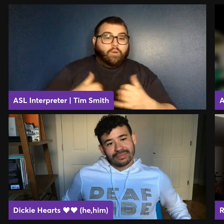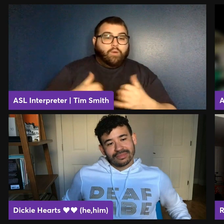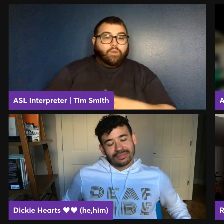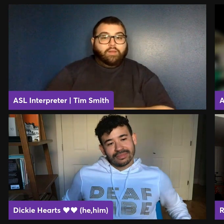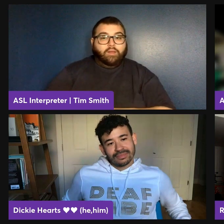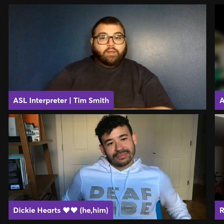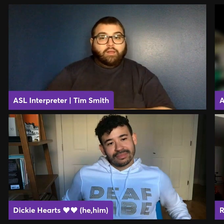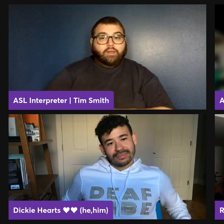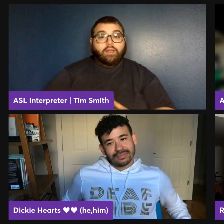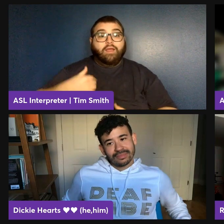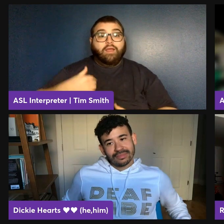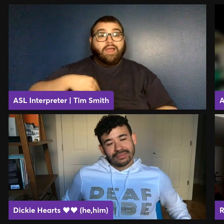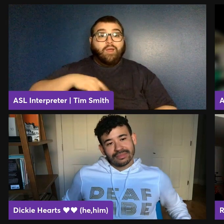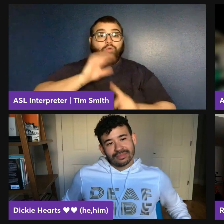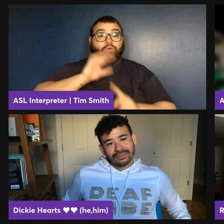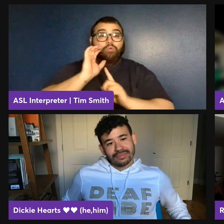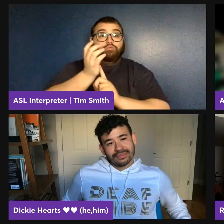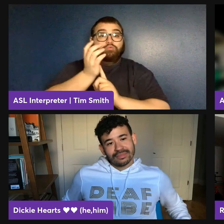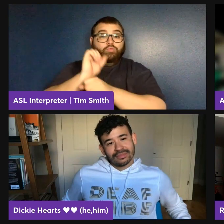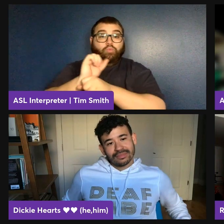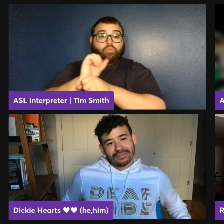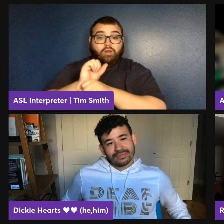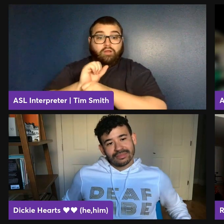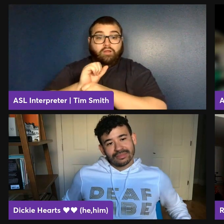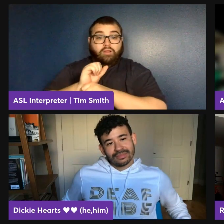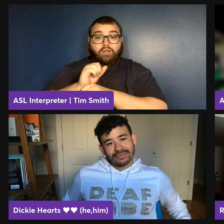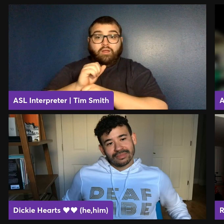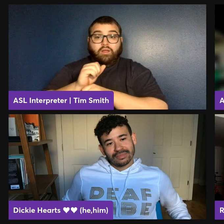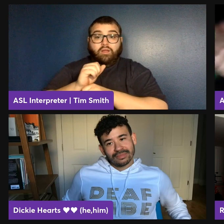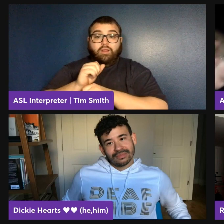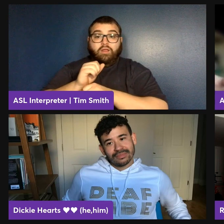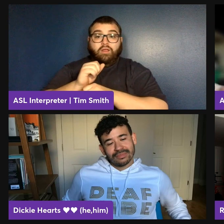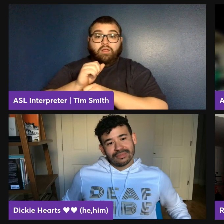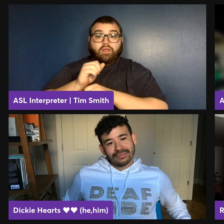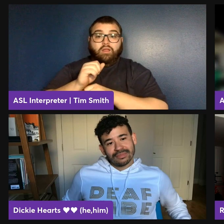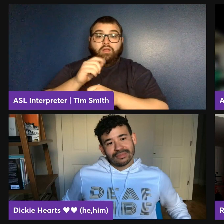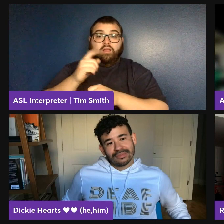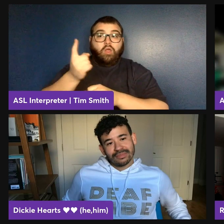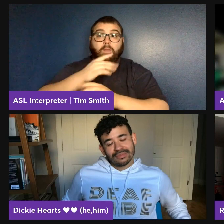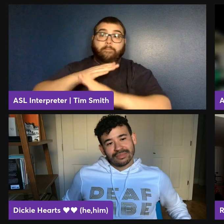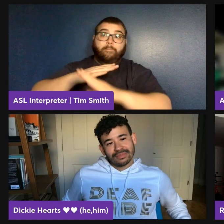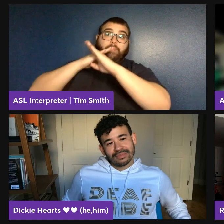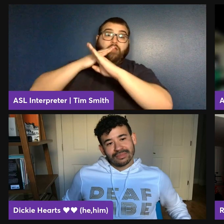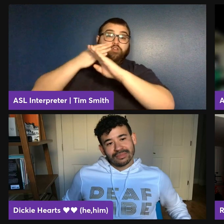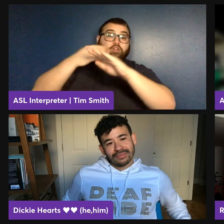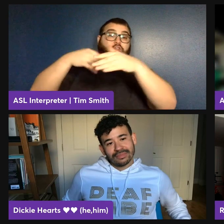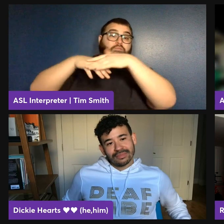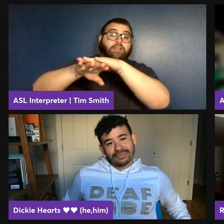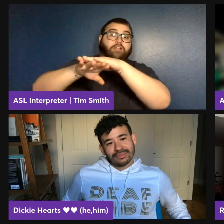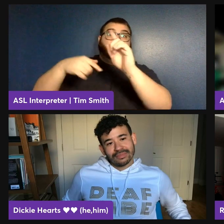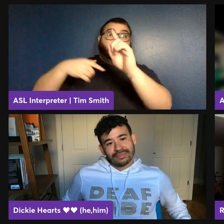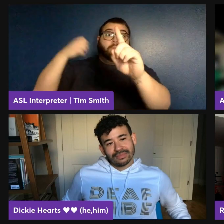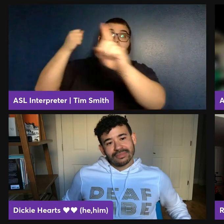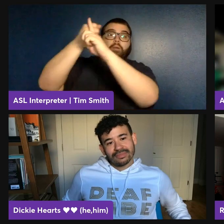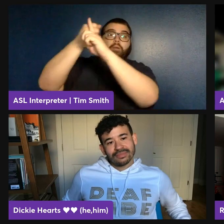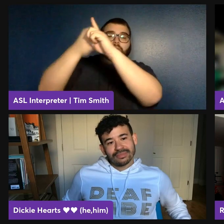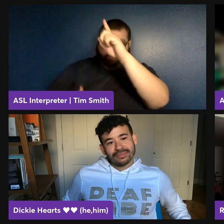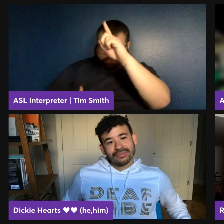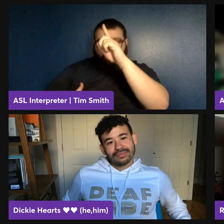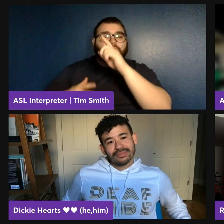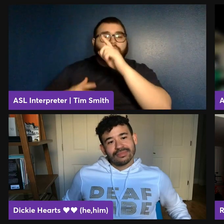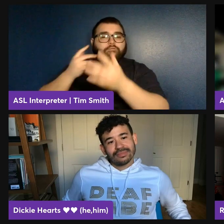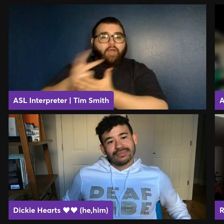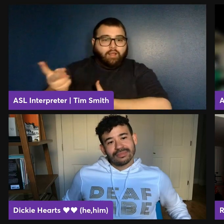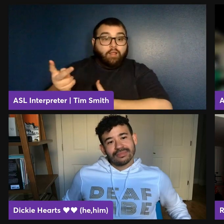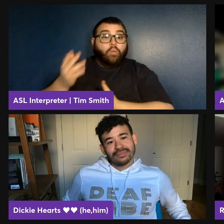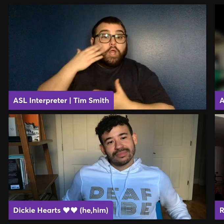our cultural work doesn't always make it past the barrier of mainstream. We all know of amazing disabled artists and